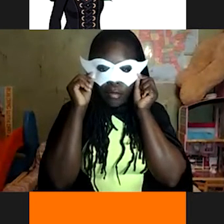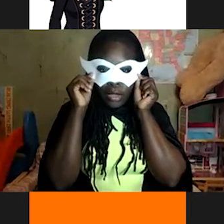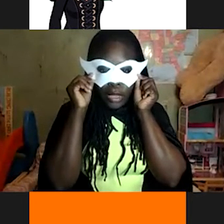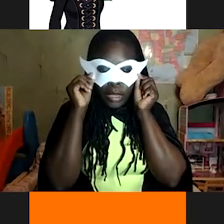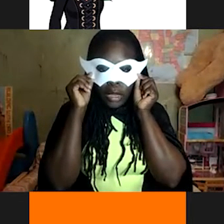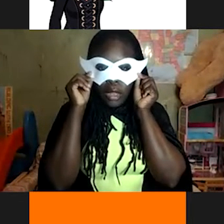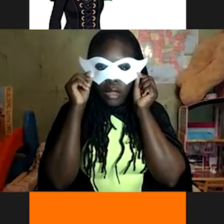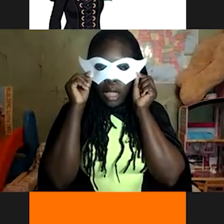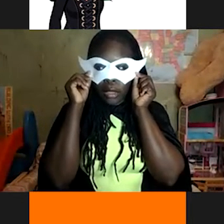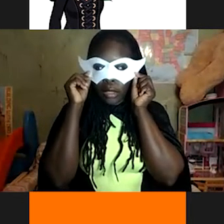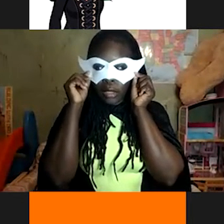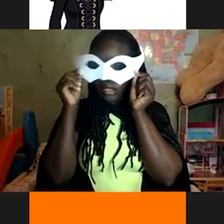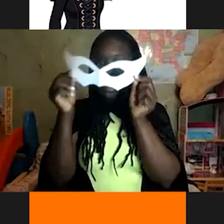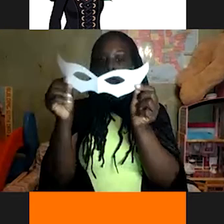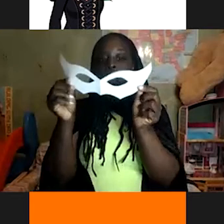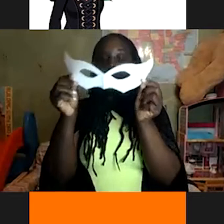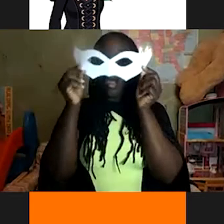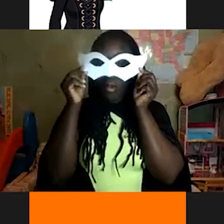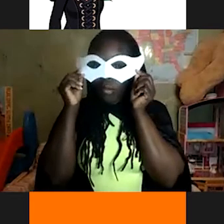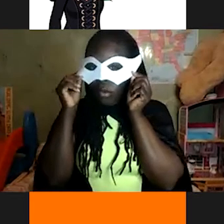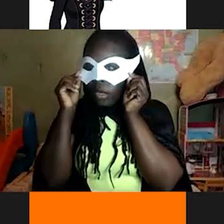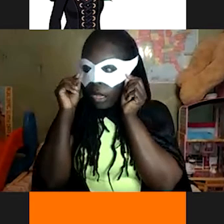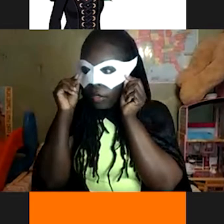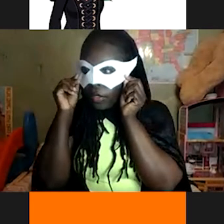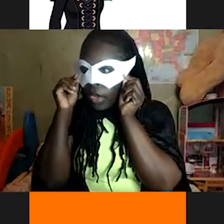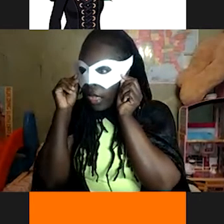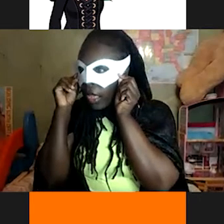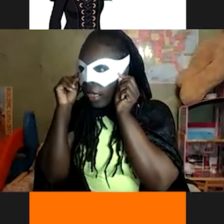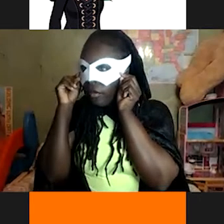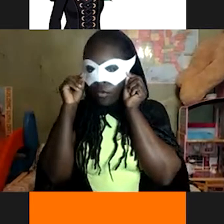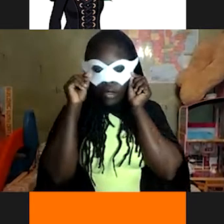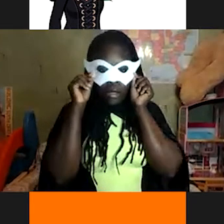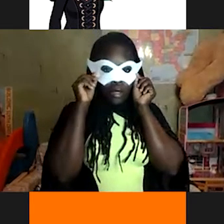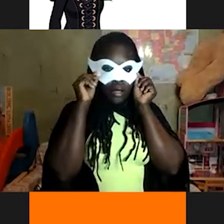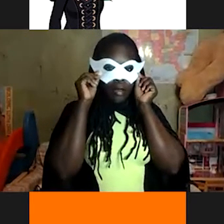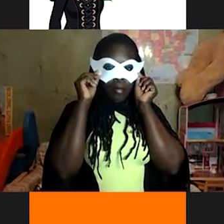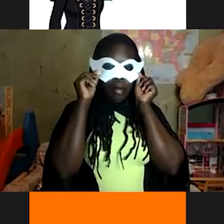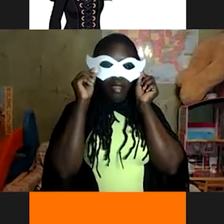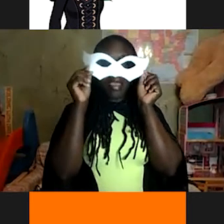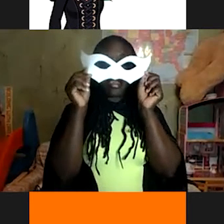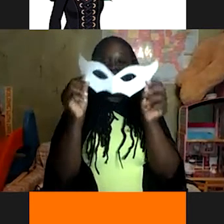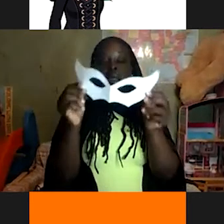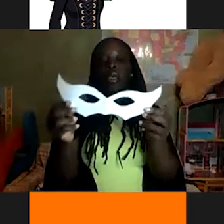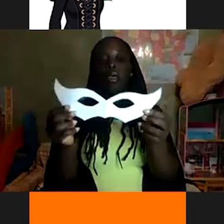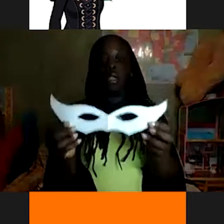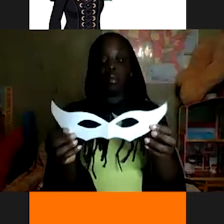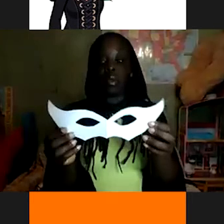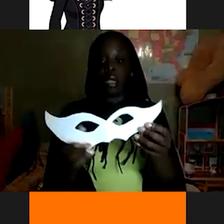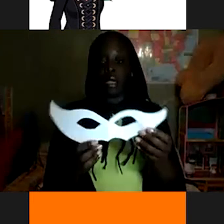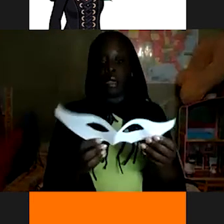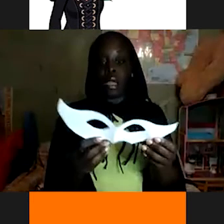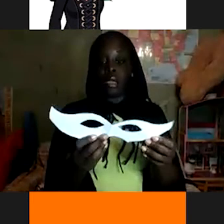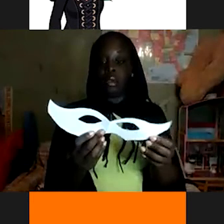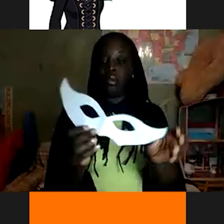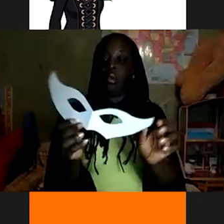I definitely like it a lot. So now that I have my mask